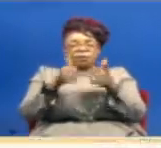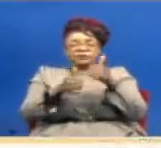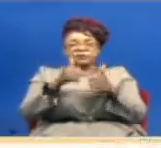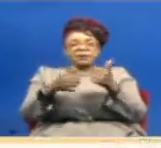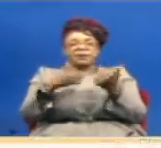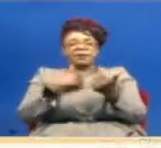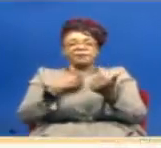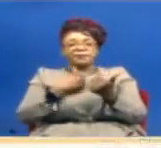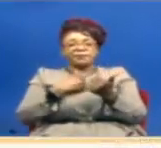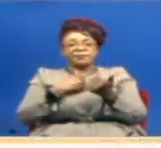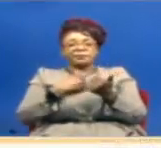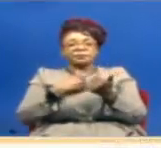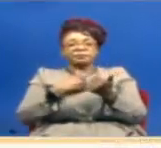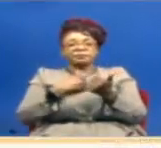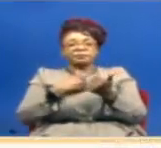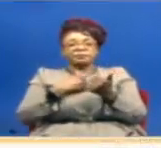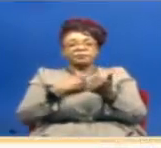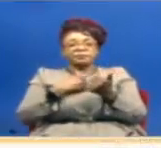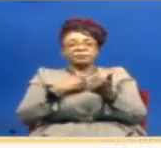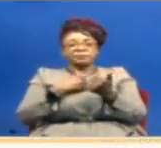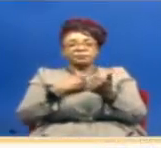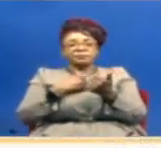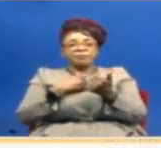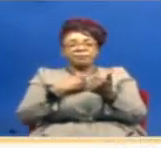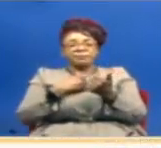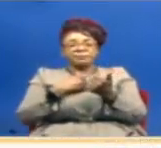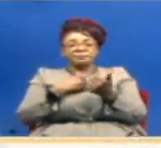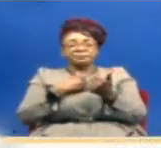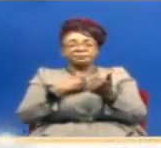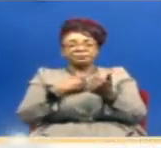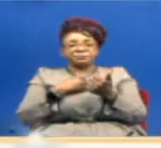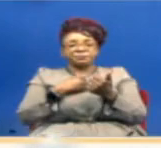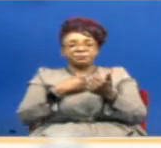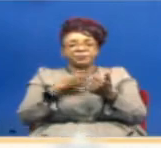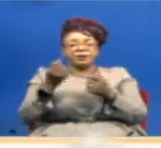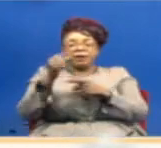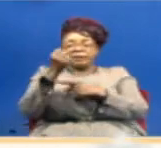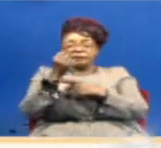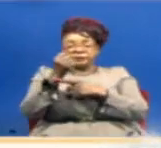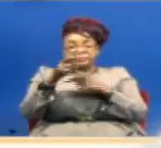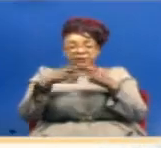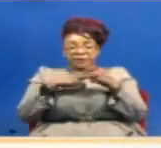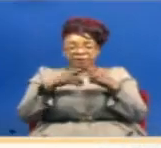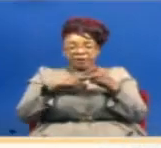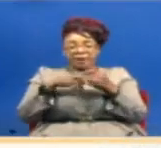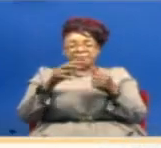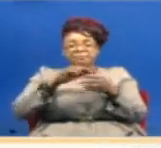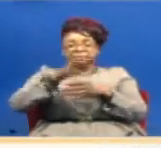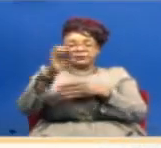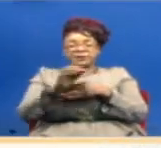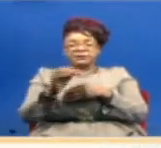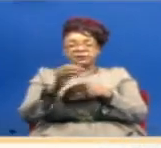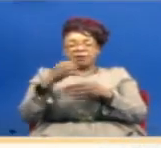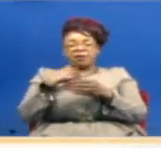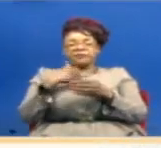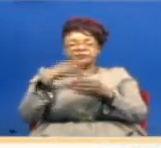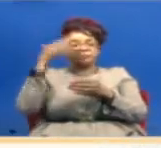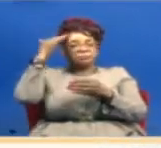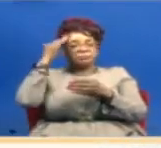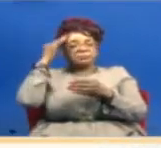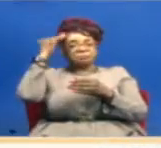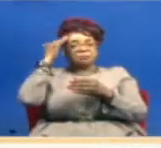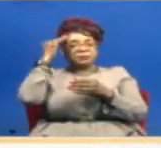tragically. 57% of men in Kenya suffer from mental illness, and